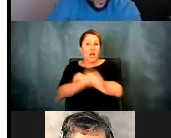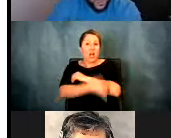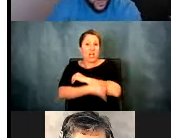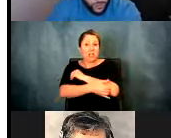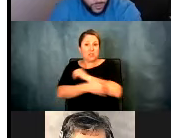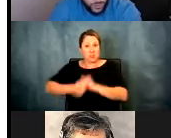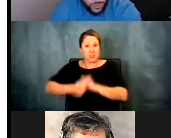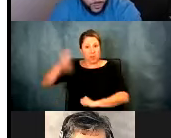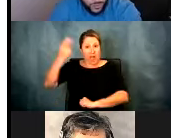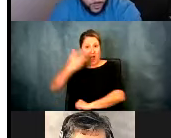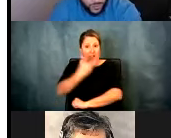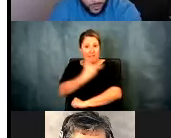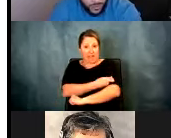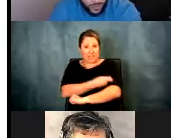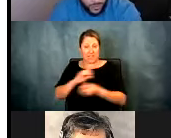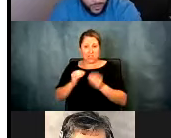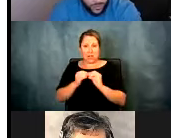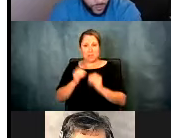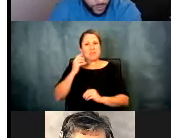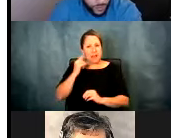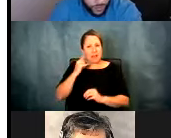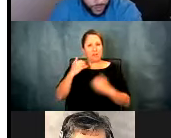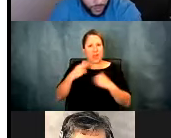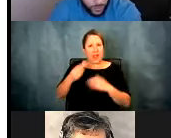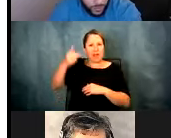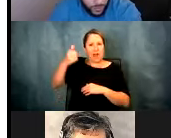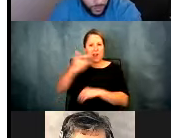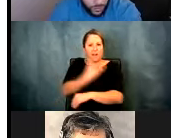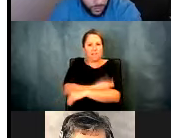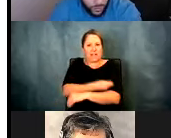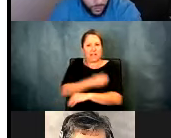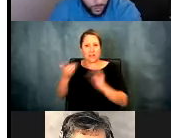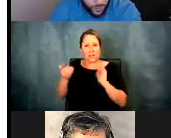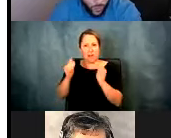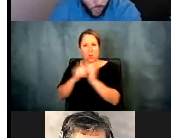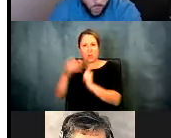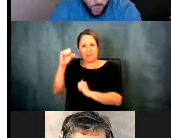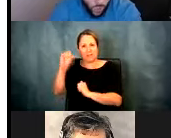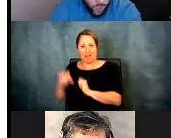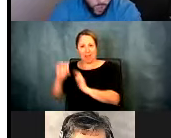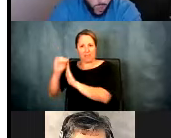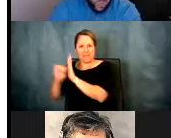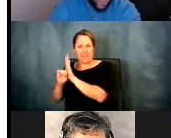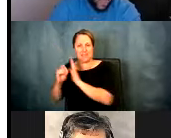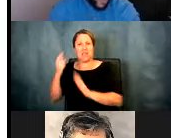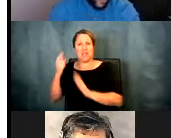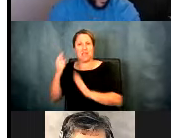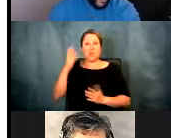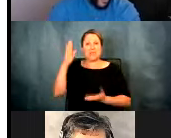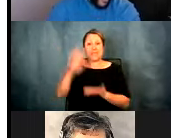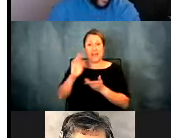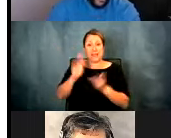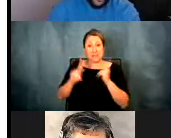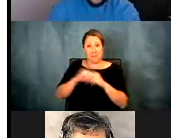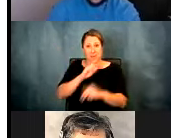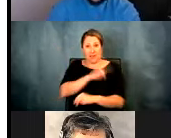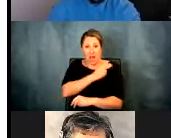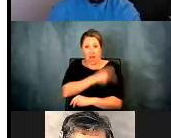thankfully, even in California, having higher vaccination rates than some of the South, we see less hospitalizations. But because we have